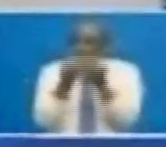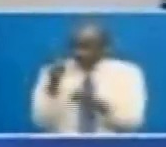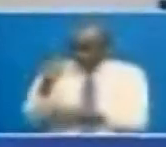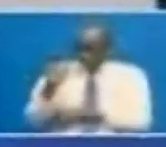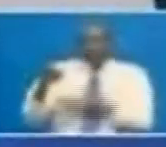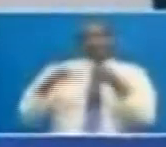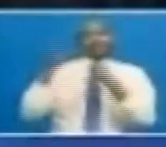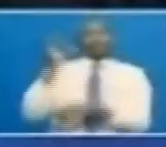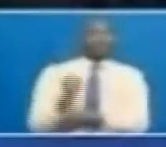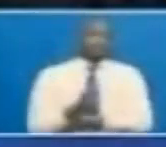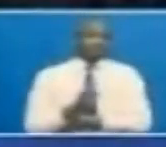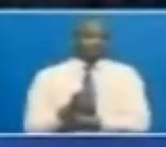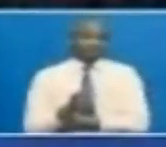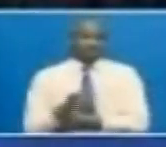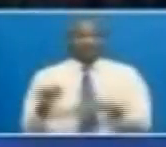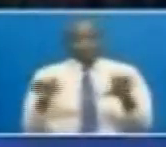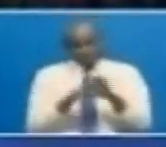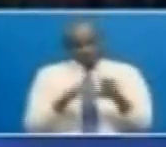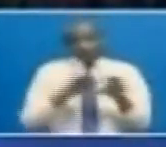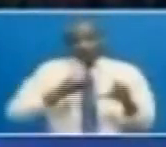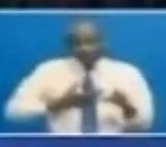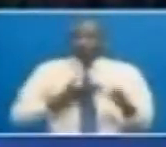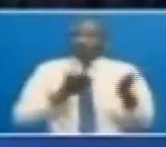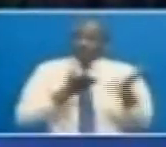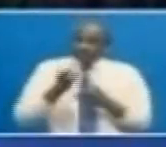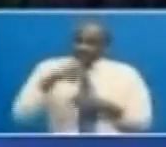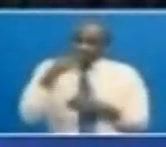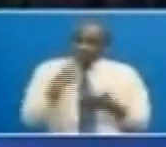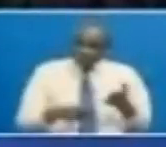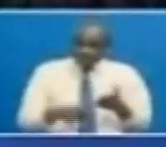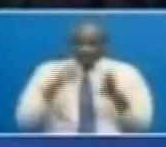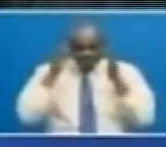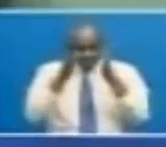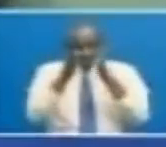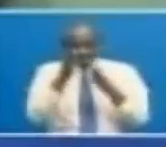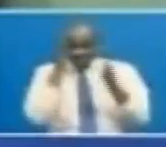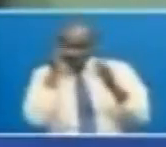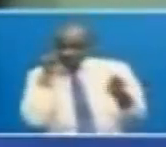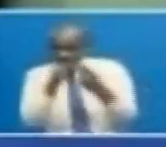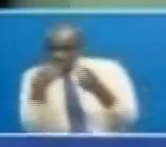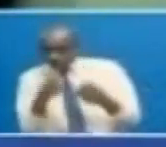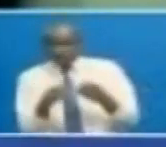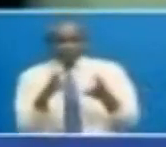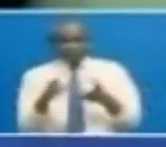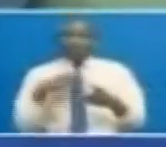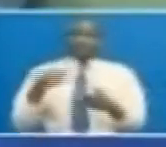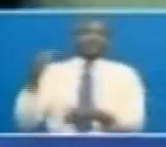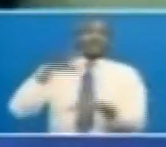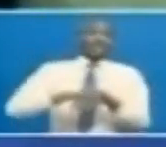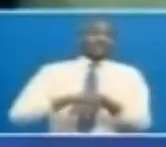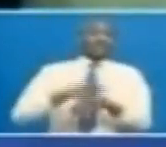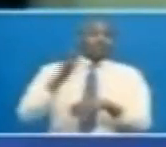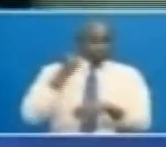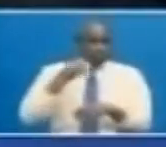practice of 7%. Members of the civil service targeted for the acts are mostly seen as those who were absorbed into the public service